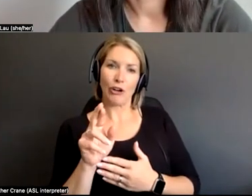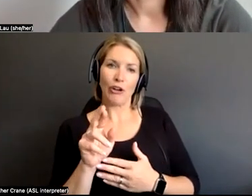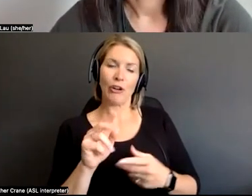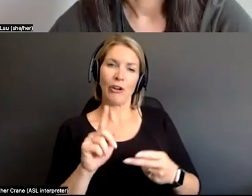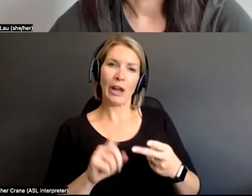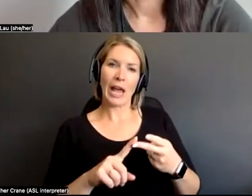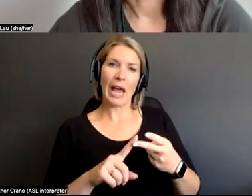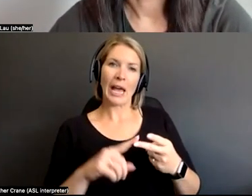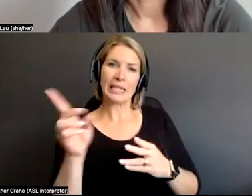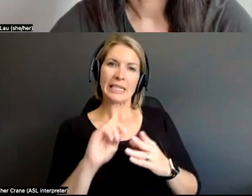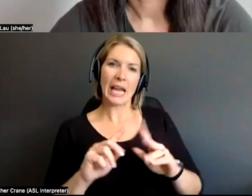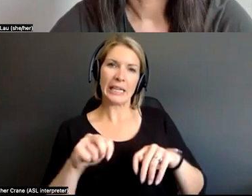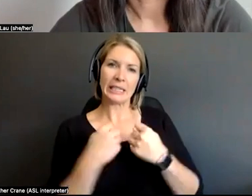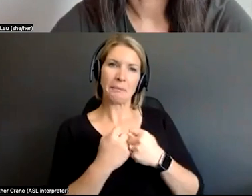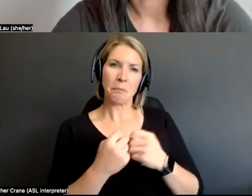help